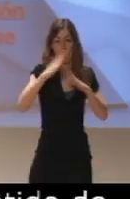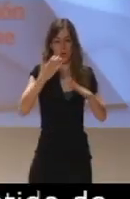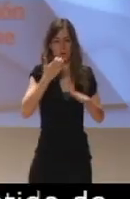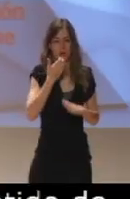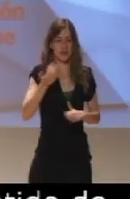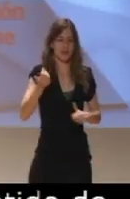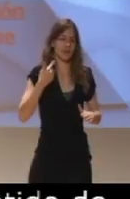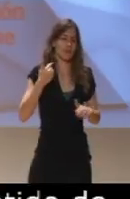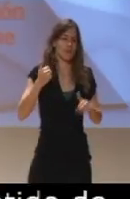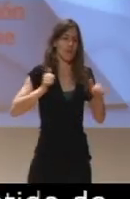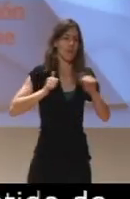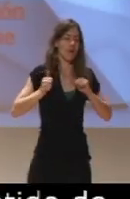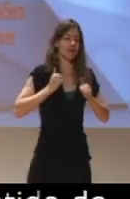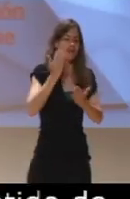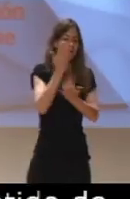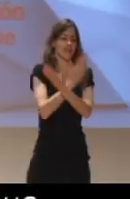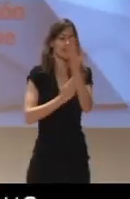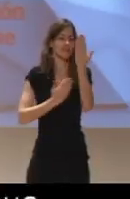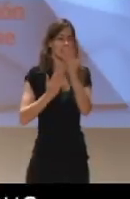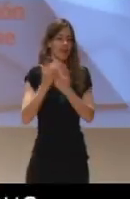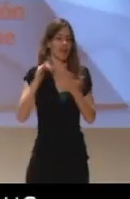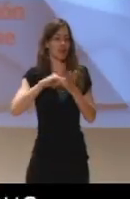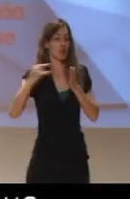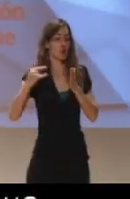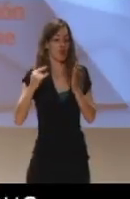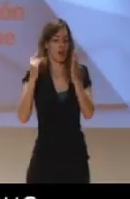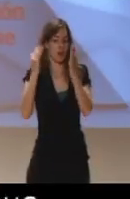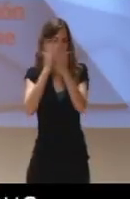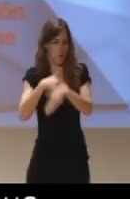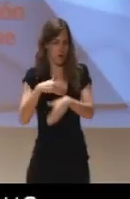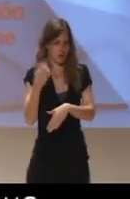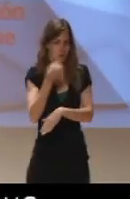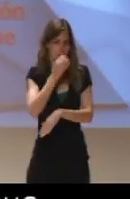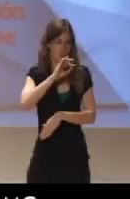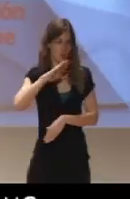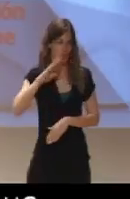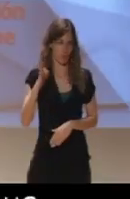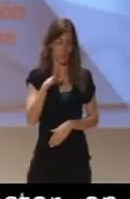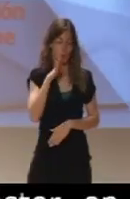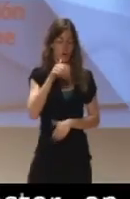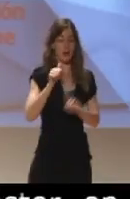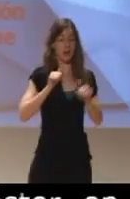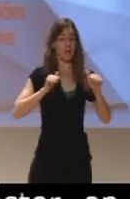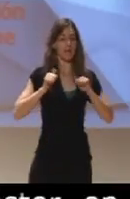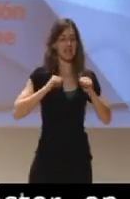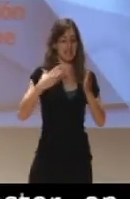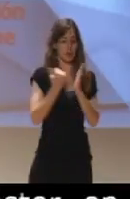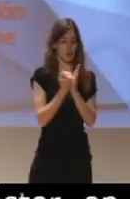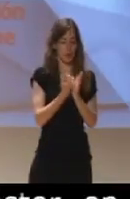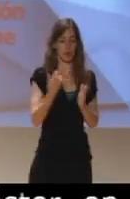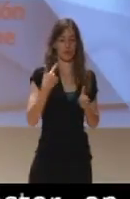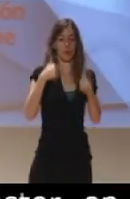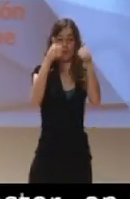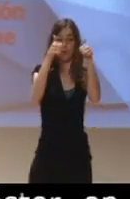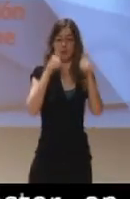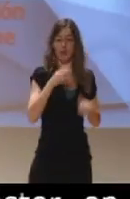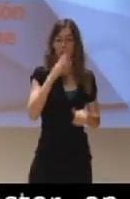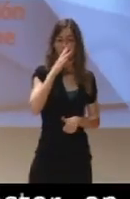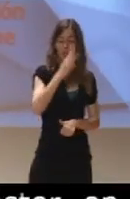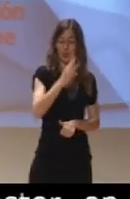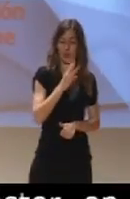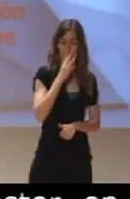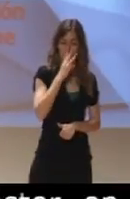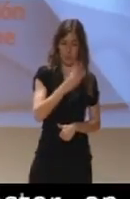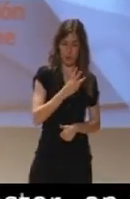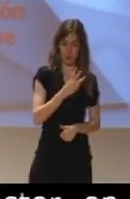And well, the best thing would be, well, if it didn't have to exist, so that all master's degrees